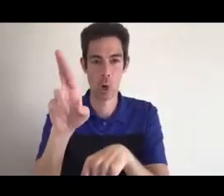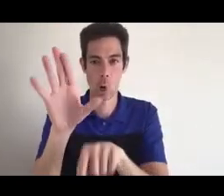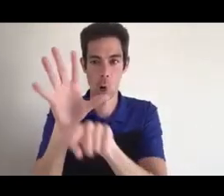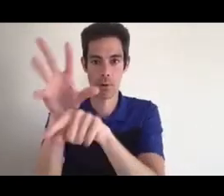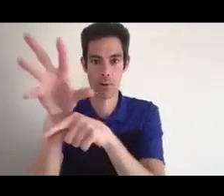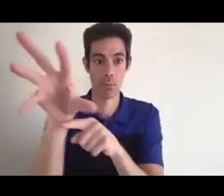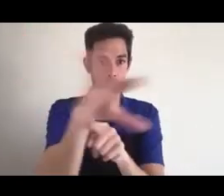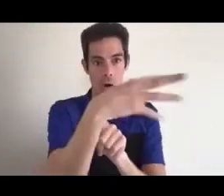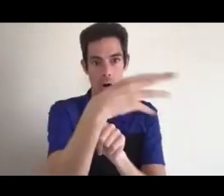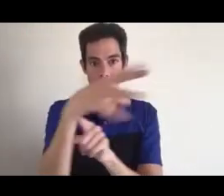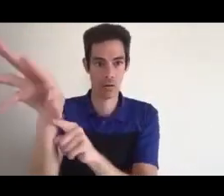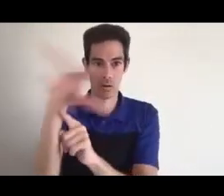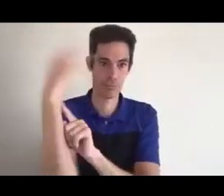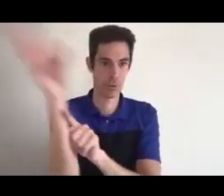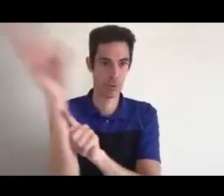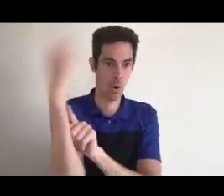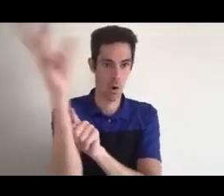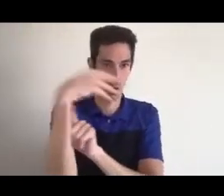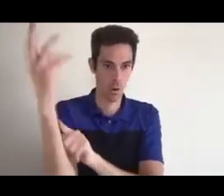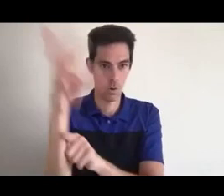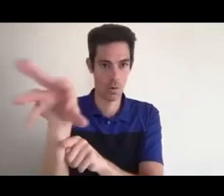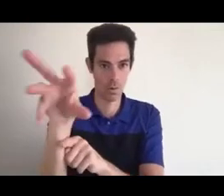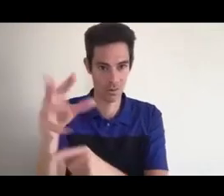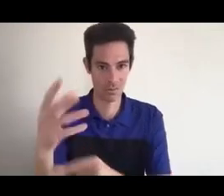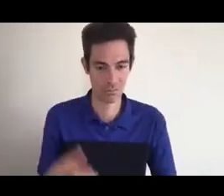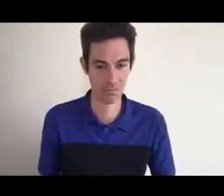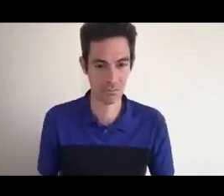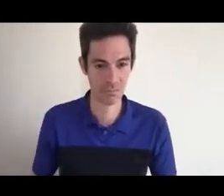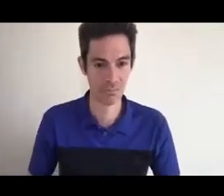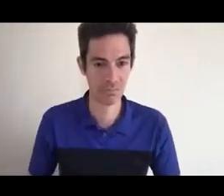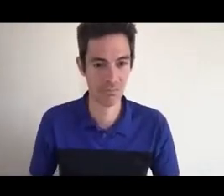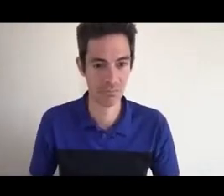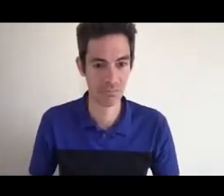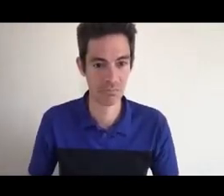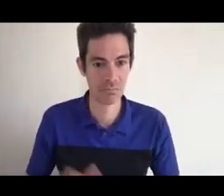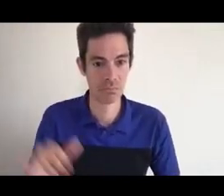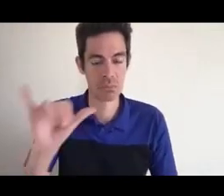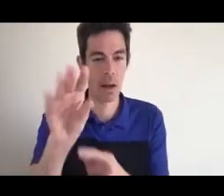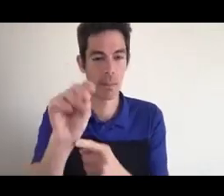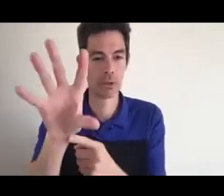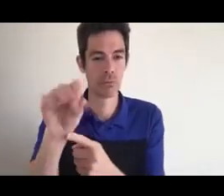way that it's a 3D verb, which way the camera is pointing.